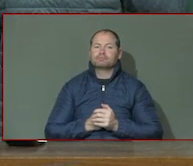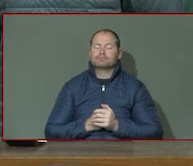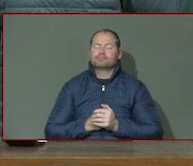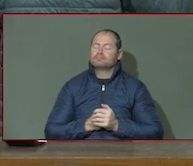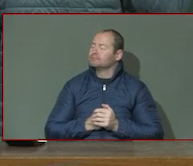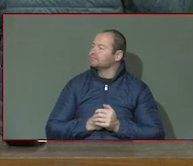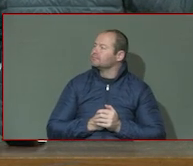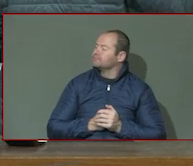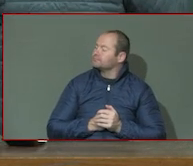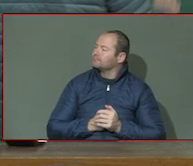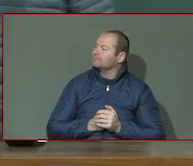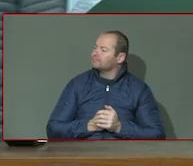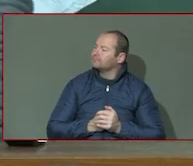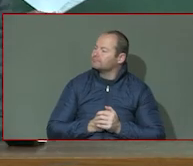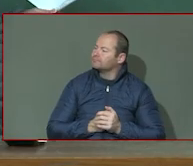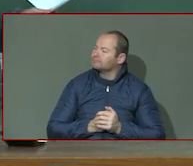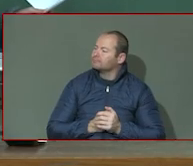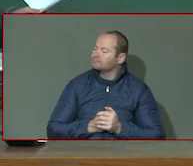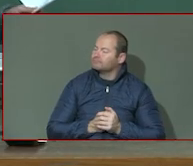585,300.